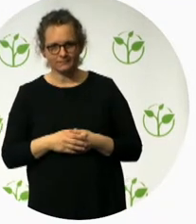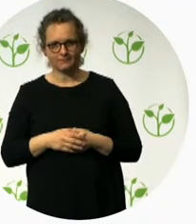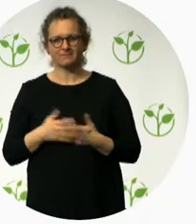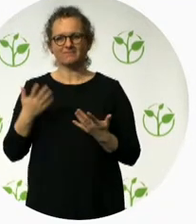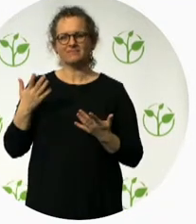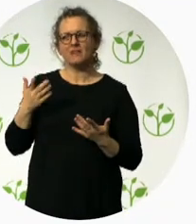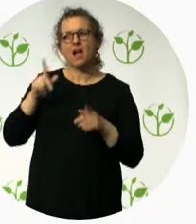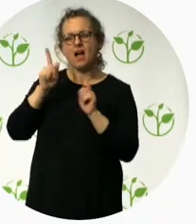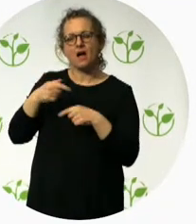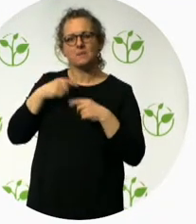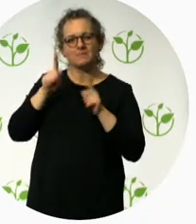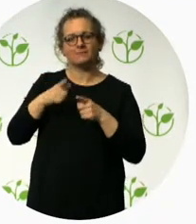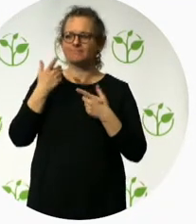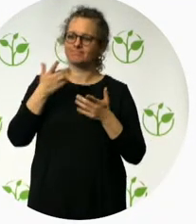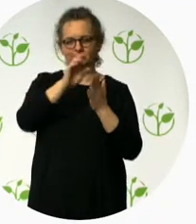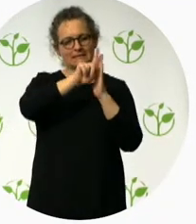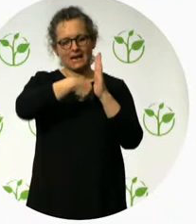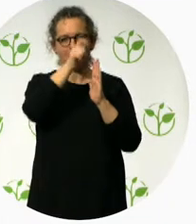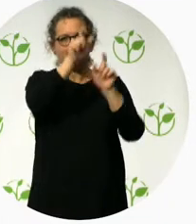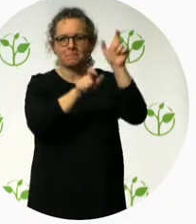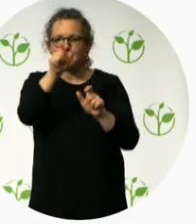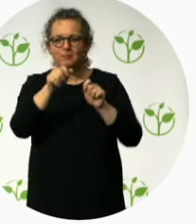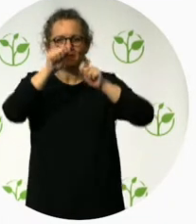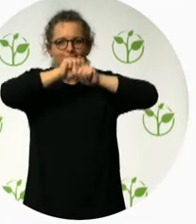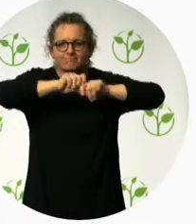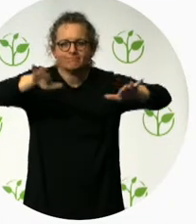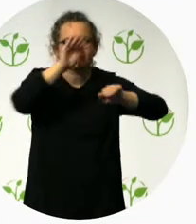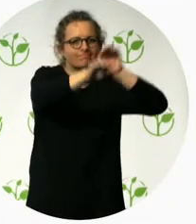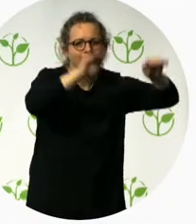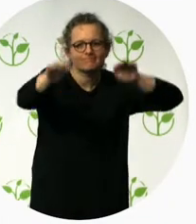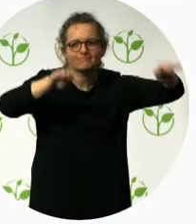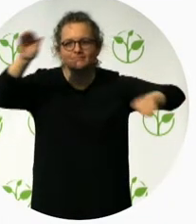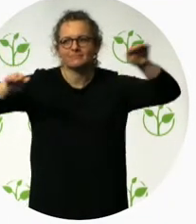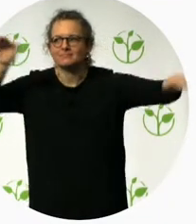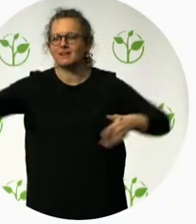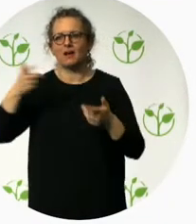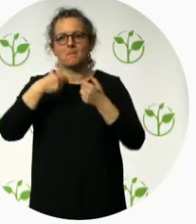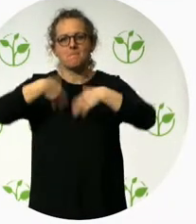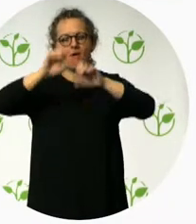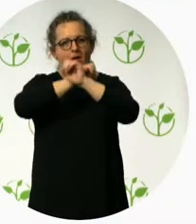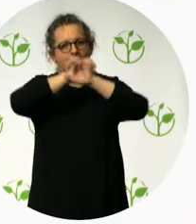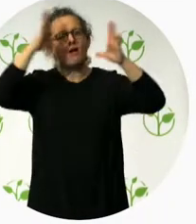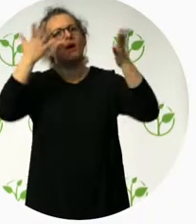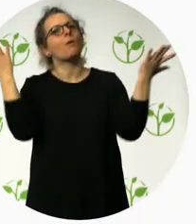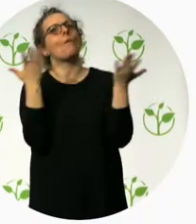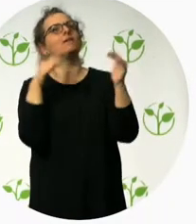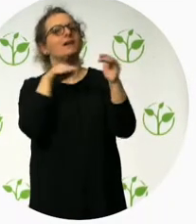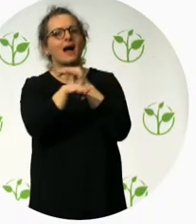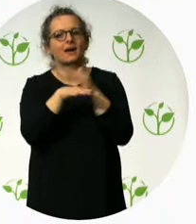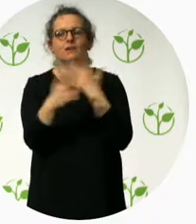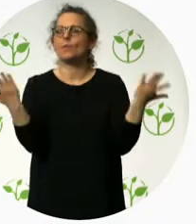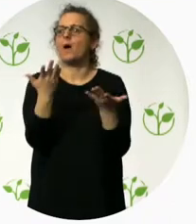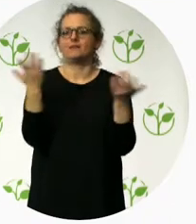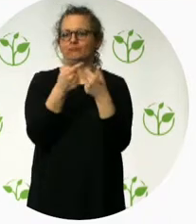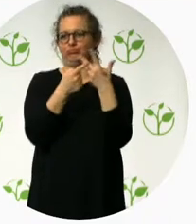are under-resourced, so allocation of funds is low, lack of political commitment is one of the biggest challenges. Thank you so much.